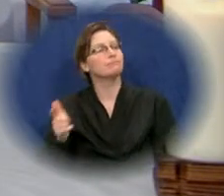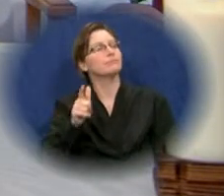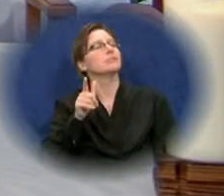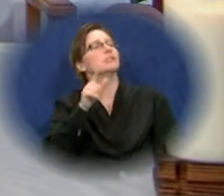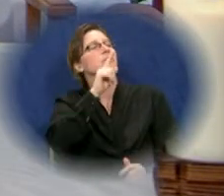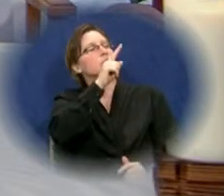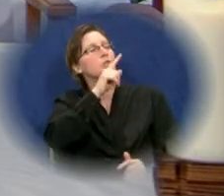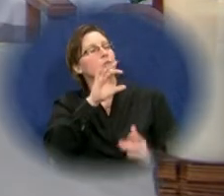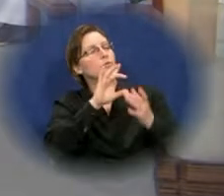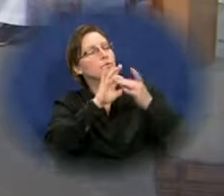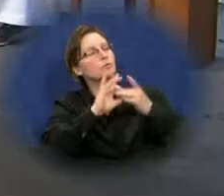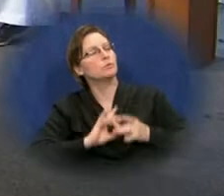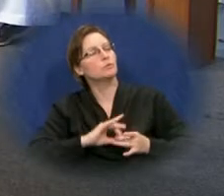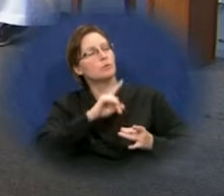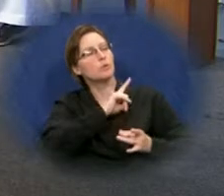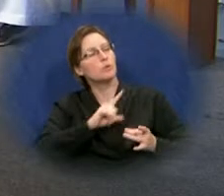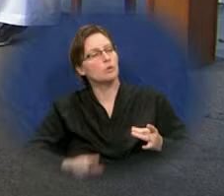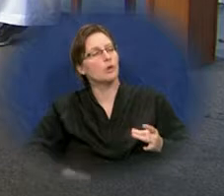In you, Lord, I have found my peace.